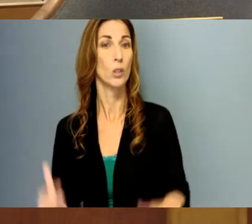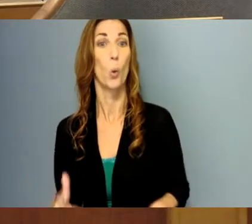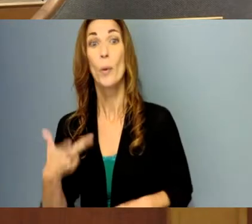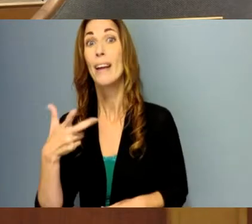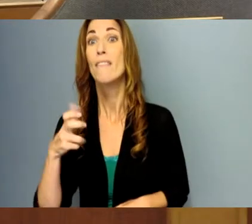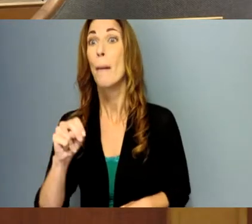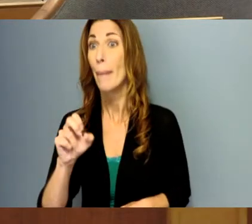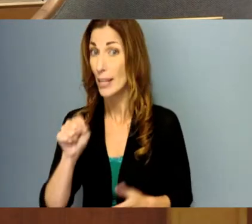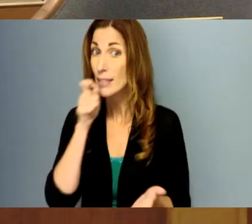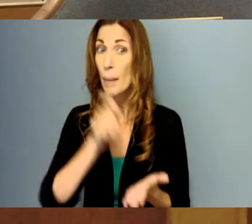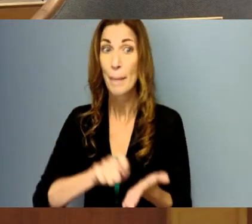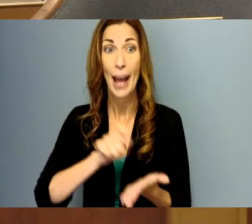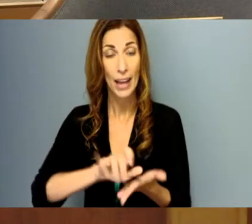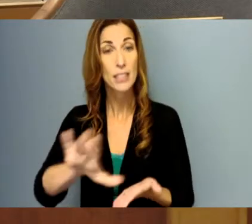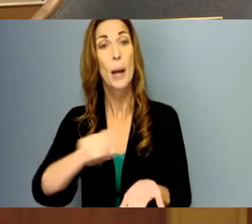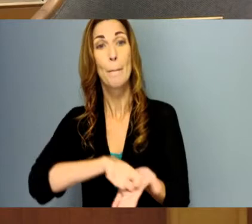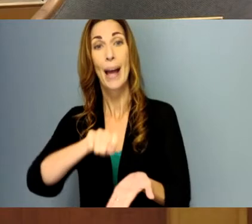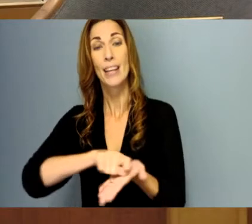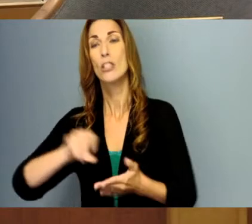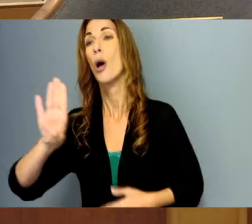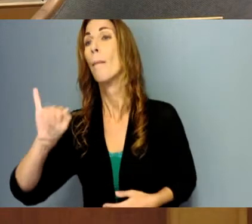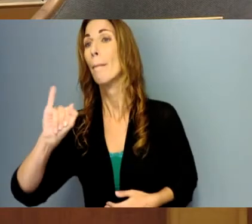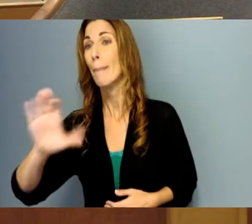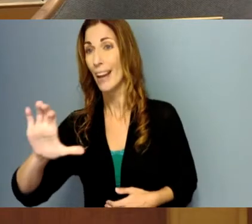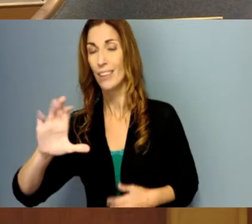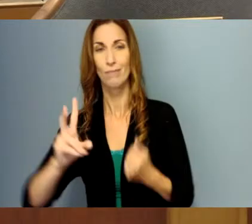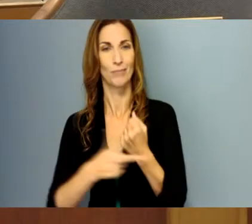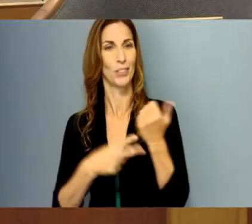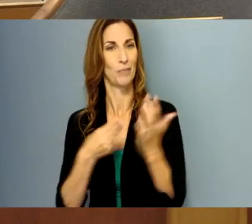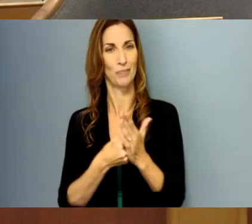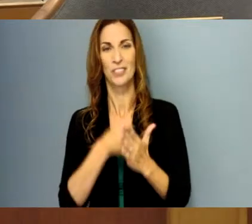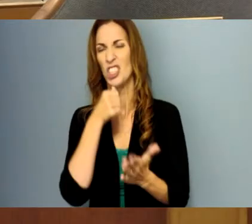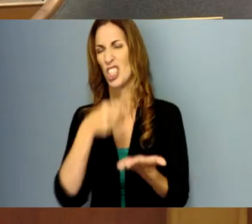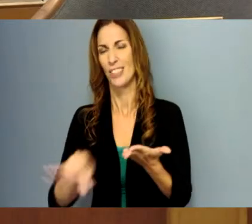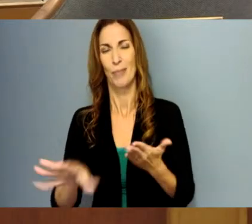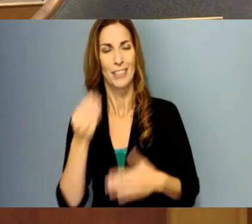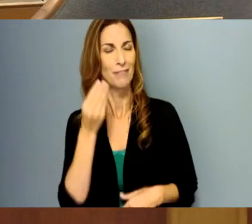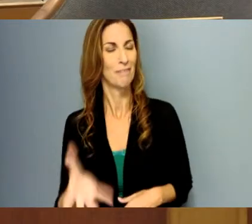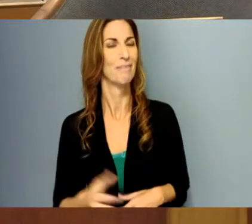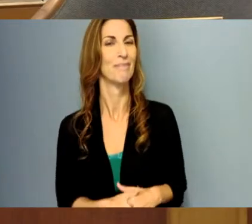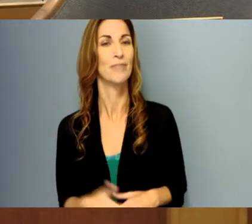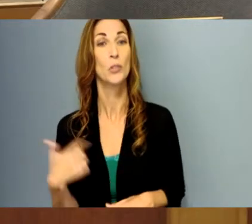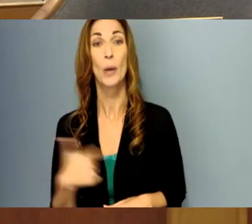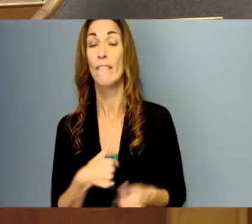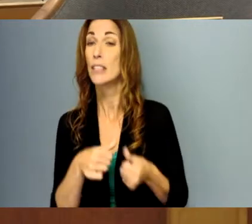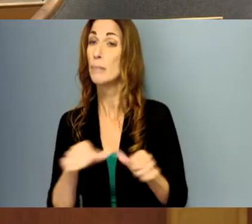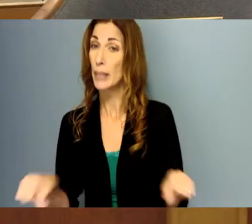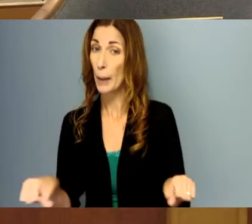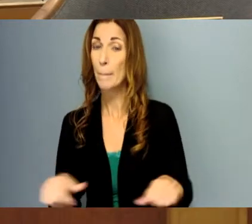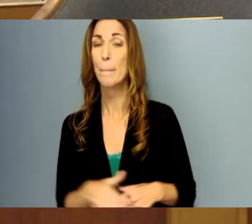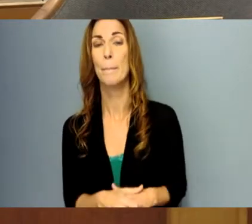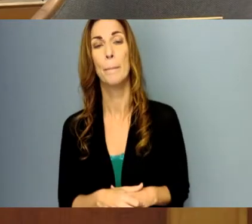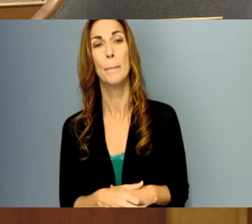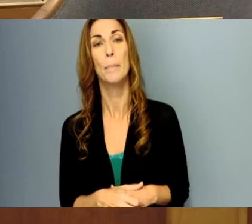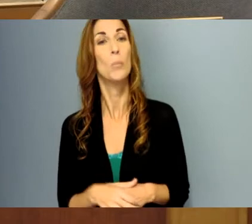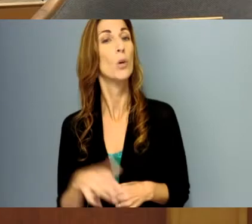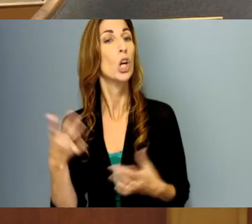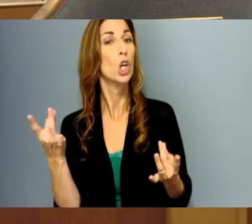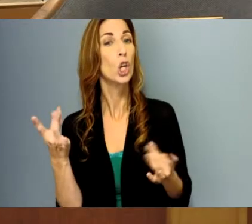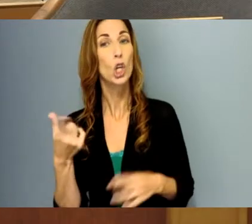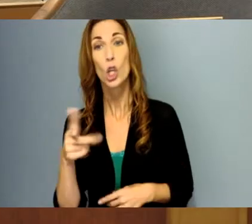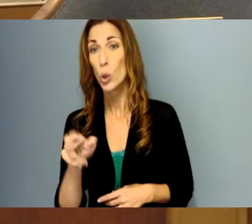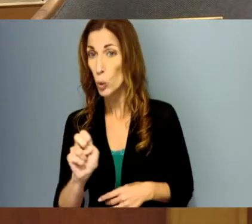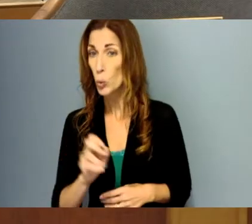pens. The pens are BIC, so they're a cost-saving measure. They're not expensive pens. We have some tape. We have some